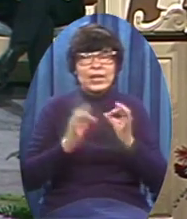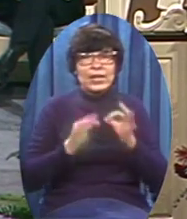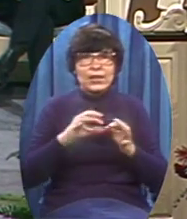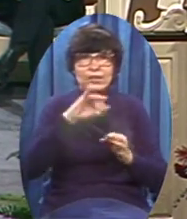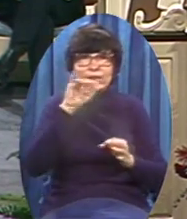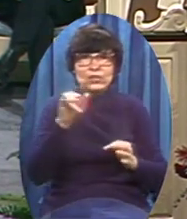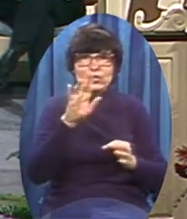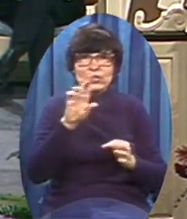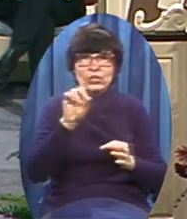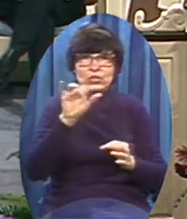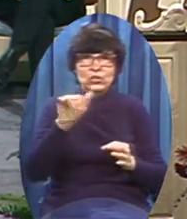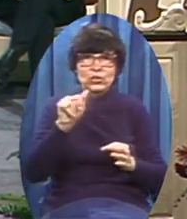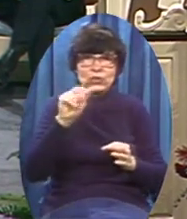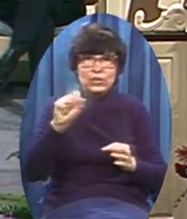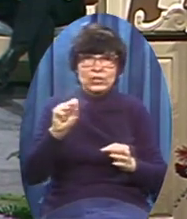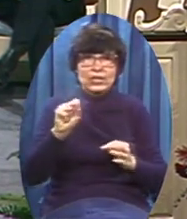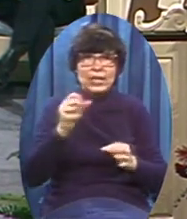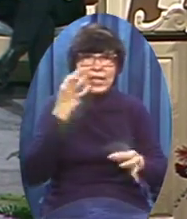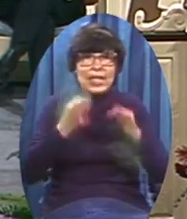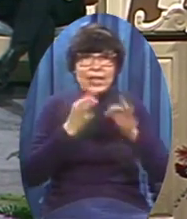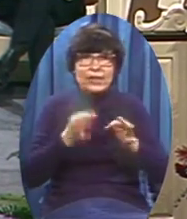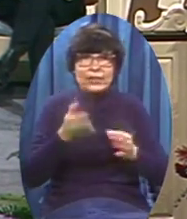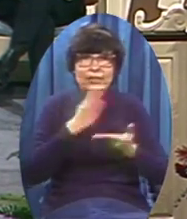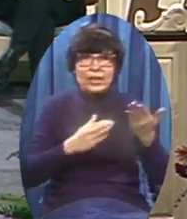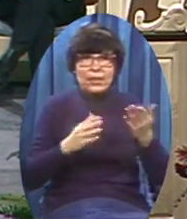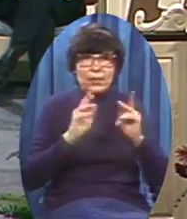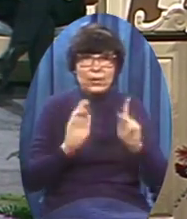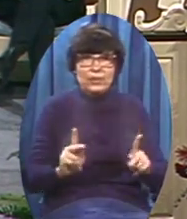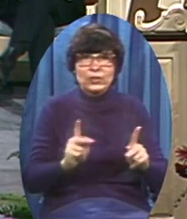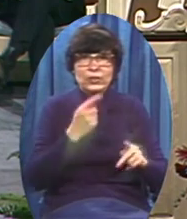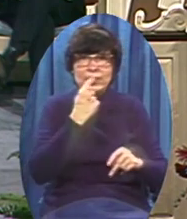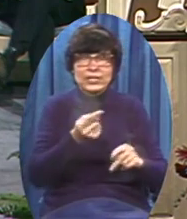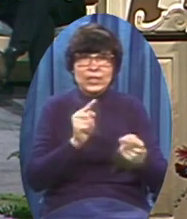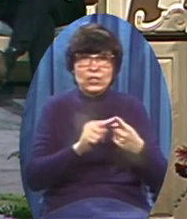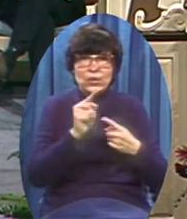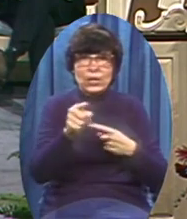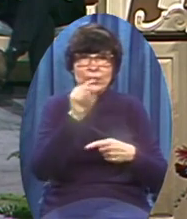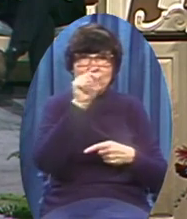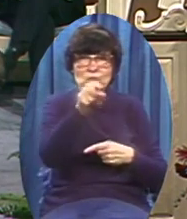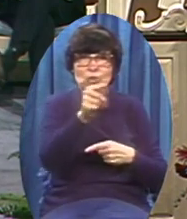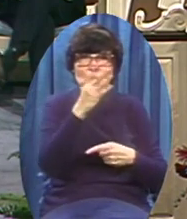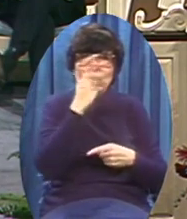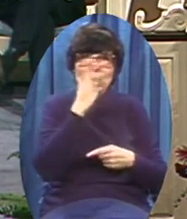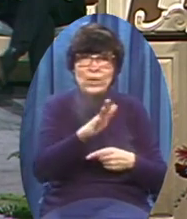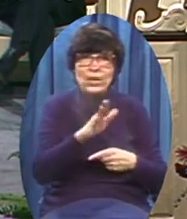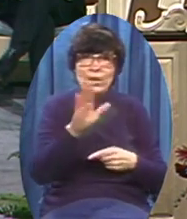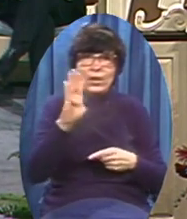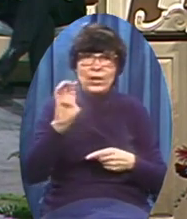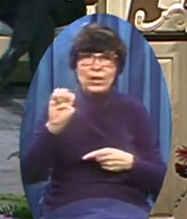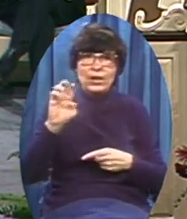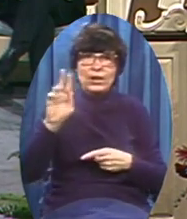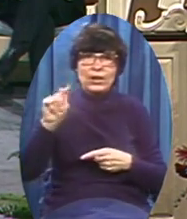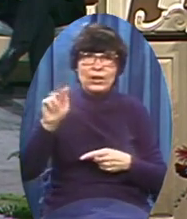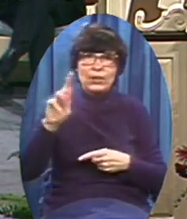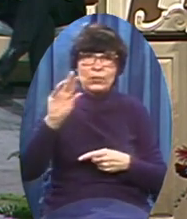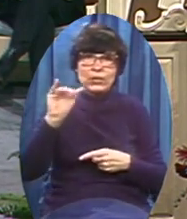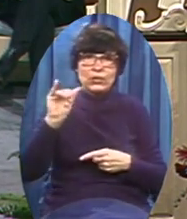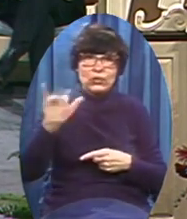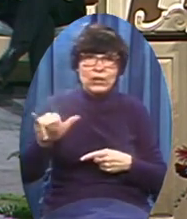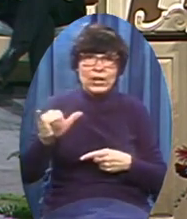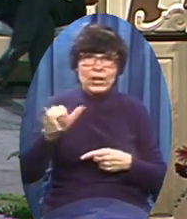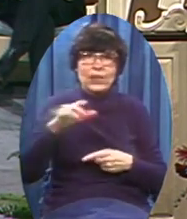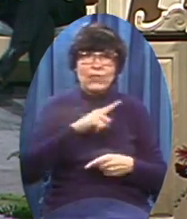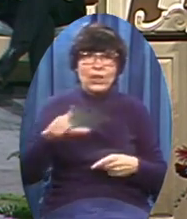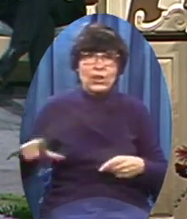that had said to him 3 or 4 months before he betrayed our Lord, you will betray the Lord and sell him for 30 pieces of